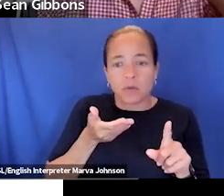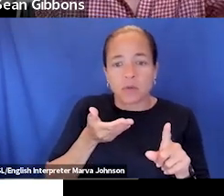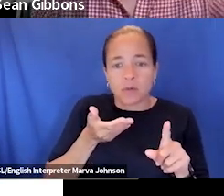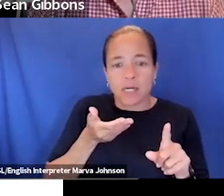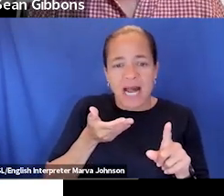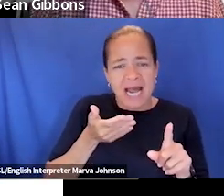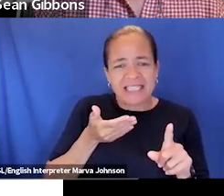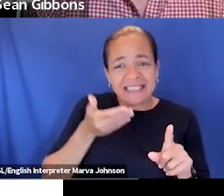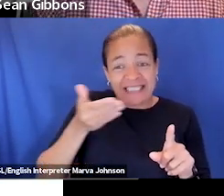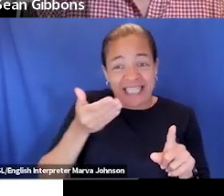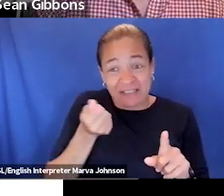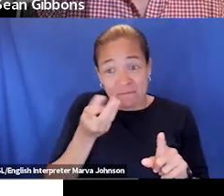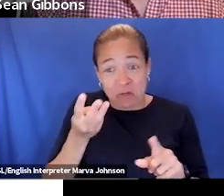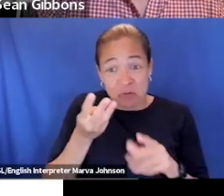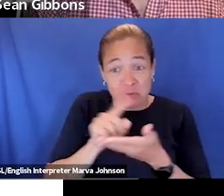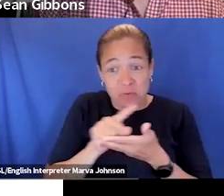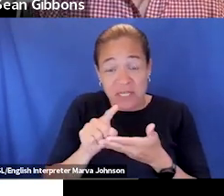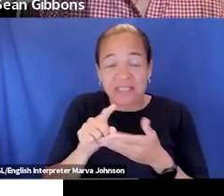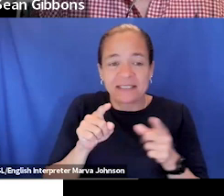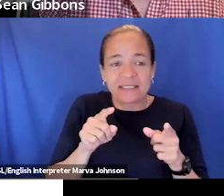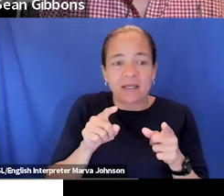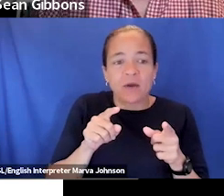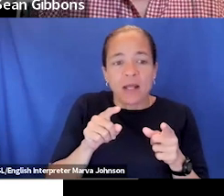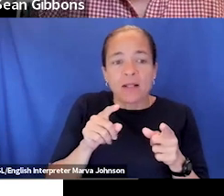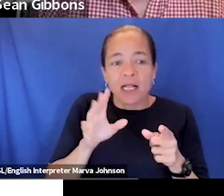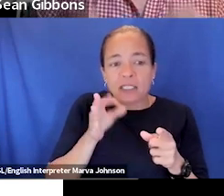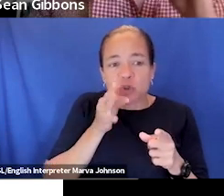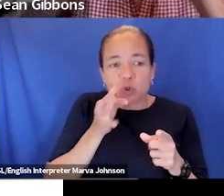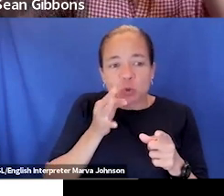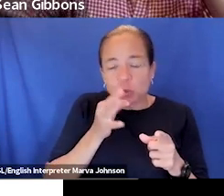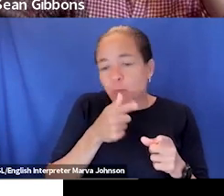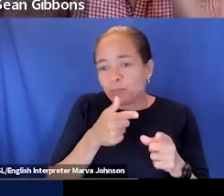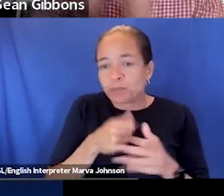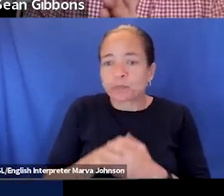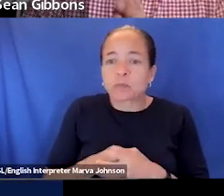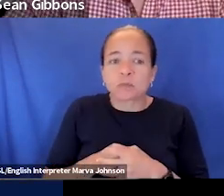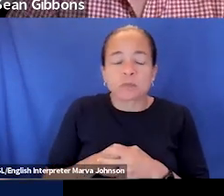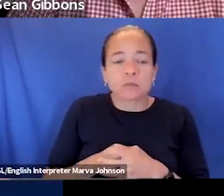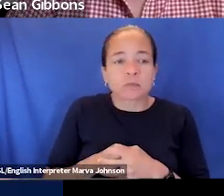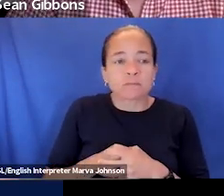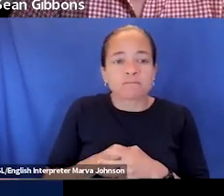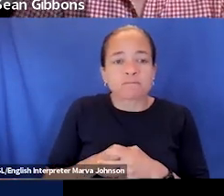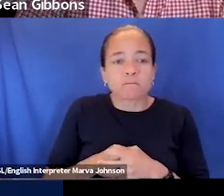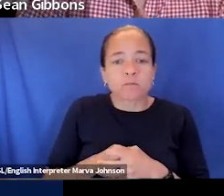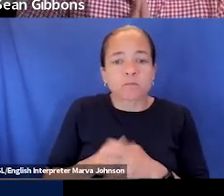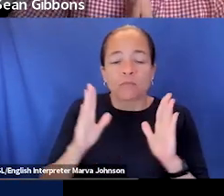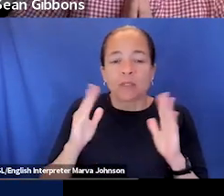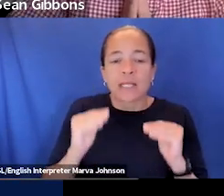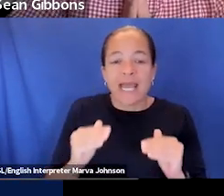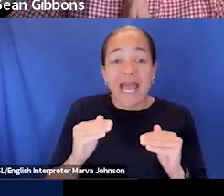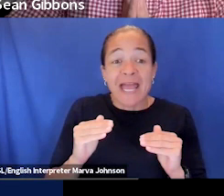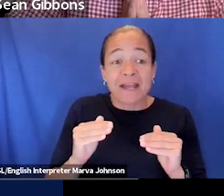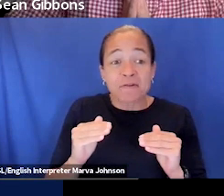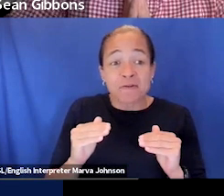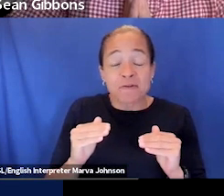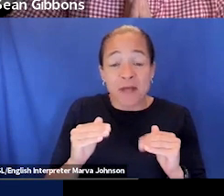probably in the next couple of weeks, but this is coming up before too long. And with that, I think you can tell I'm blind here, gang. I have